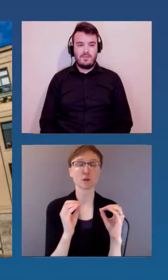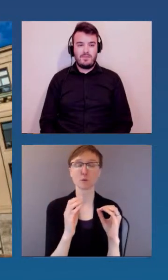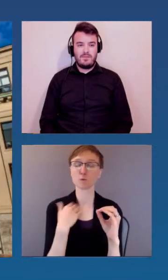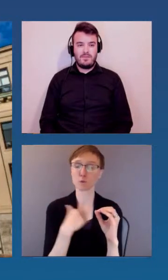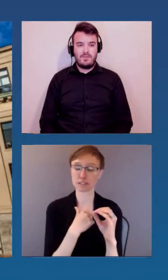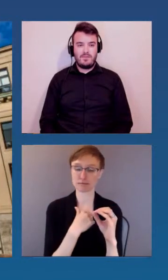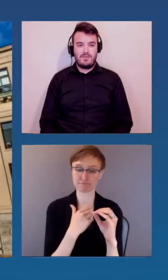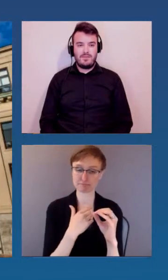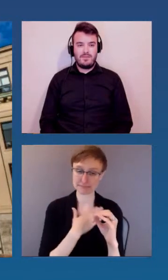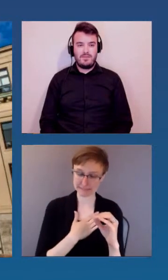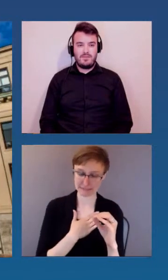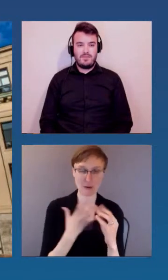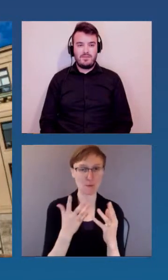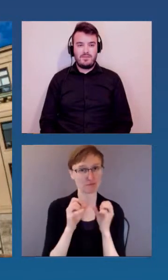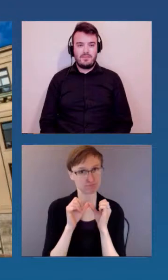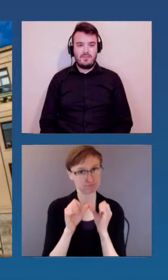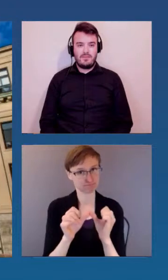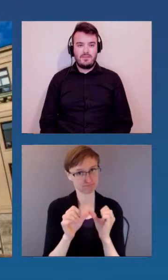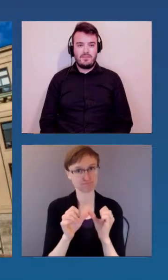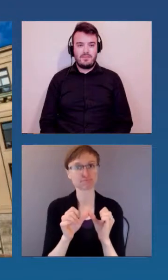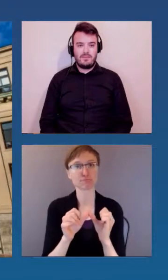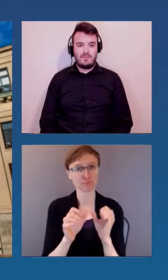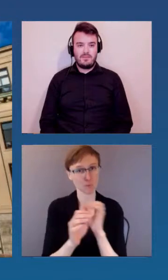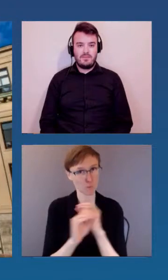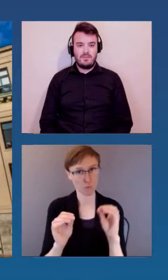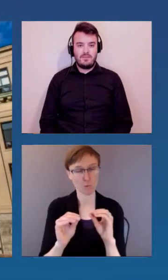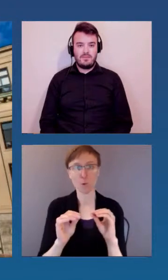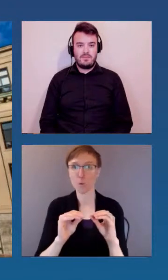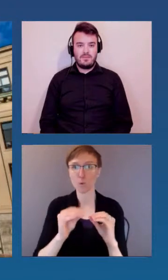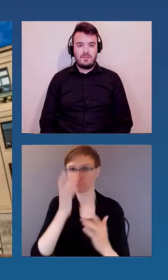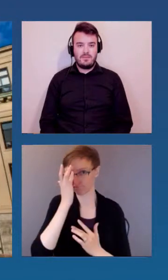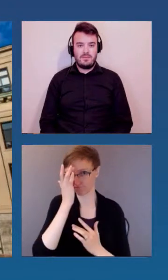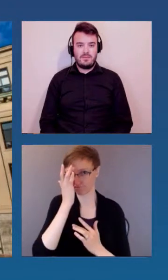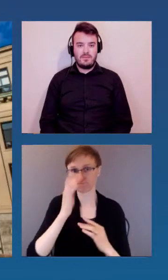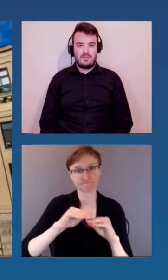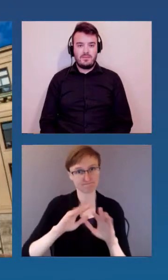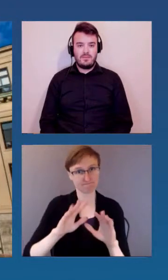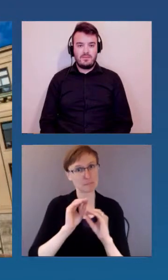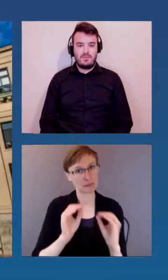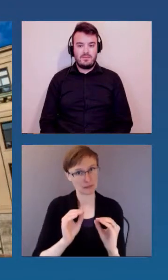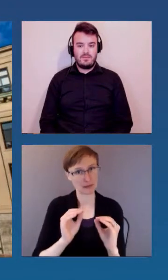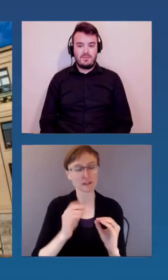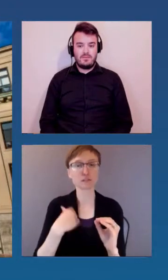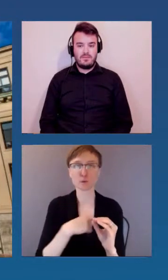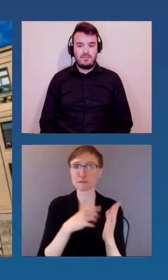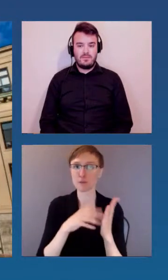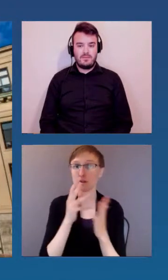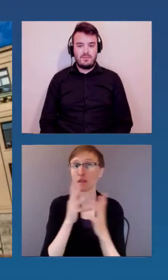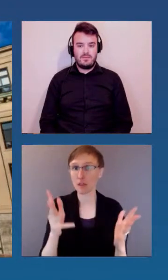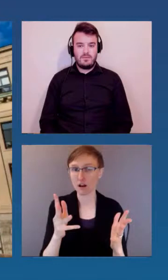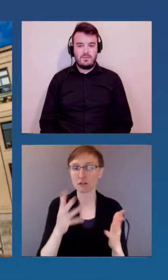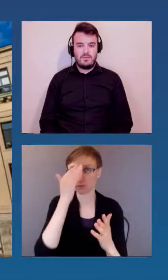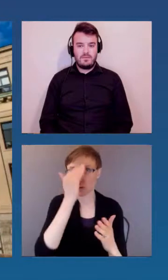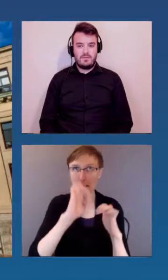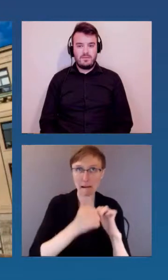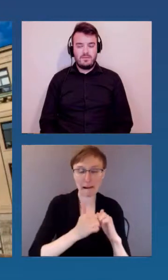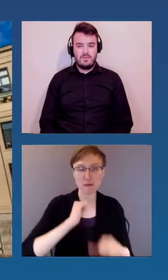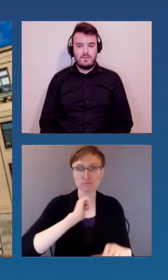are two of the initiatives we're putting forward. Tout comme mes collègues, we've learned a